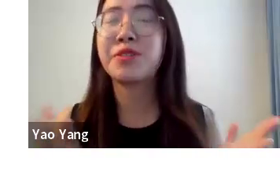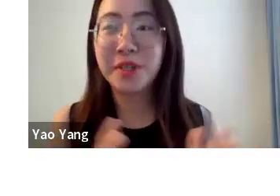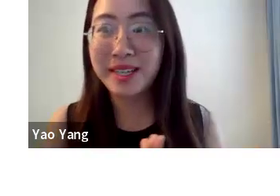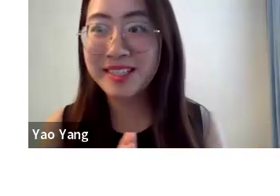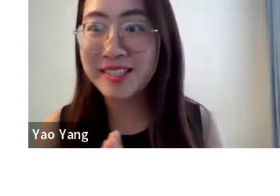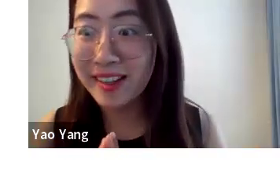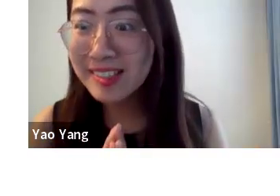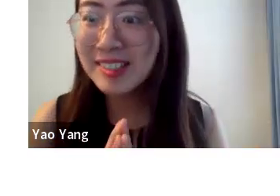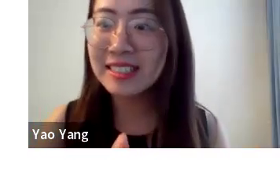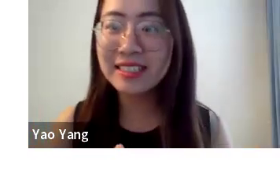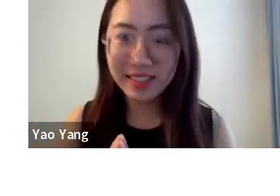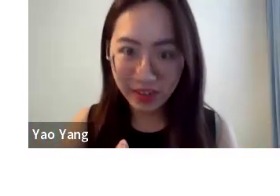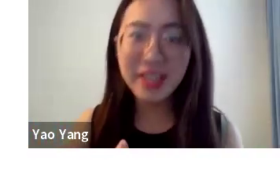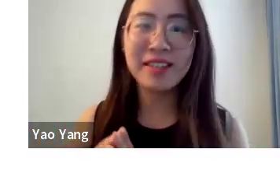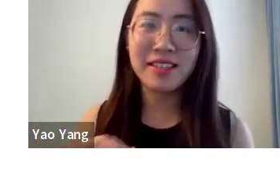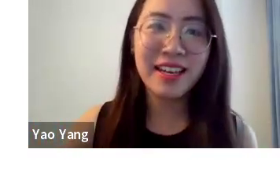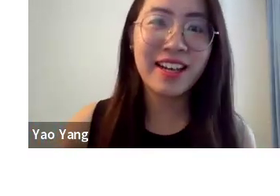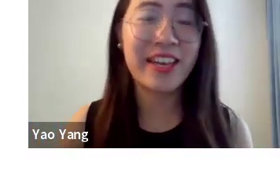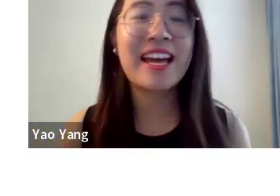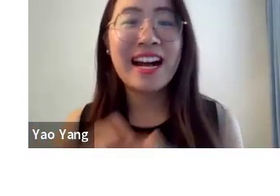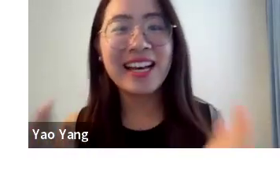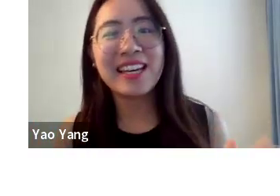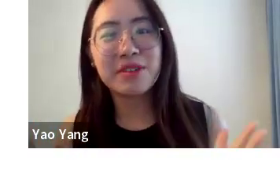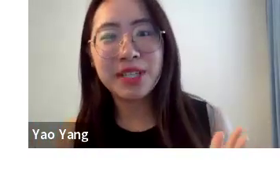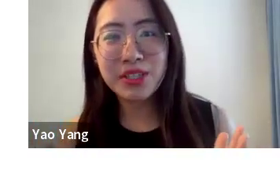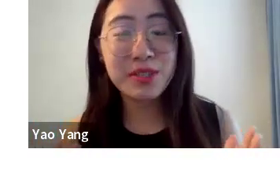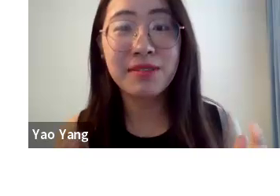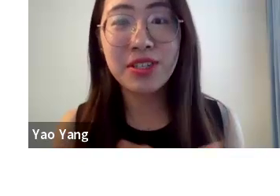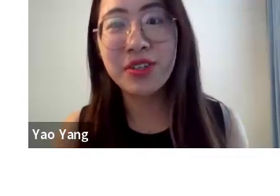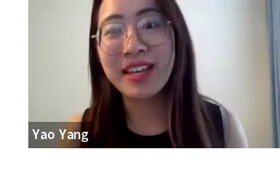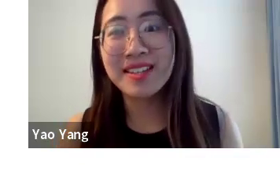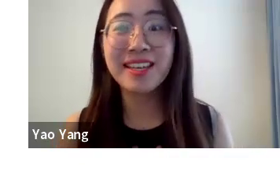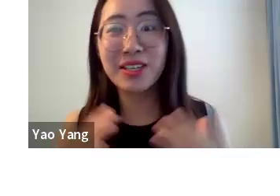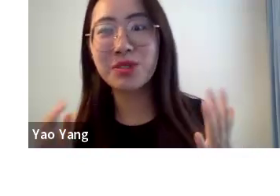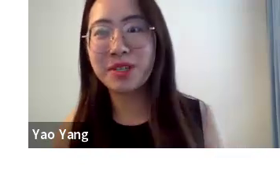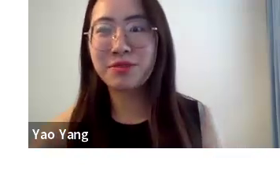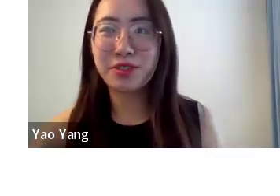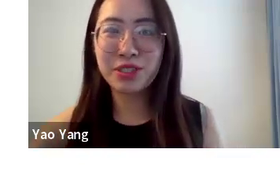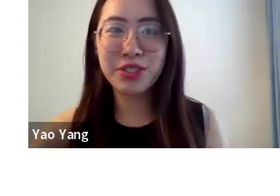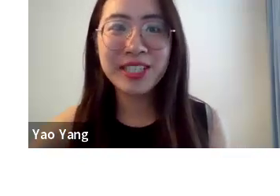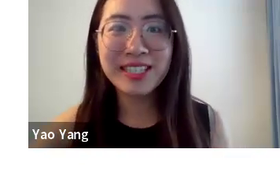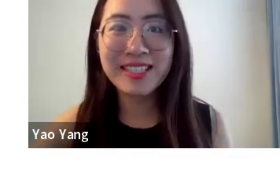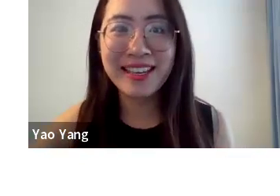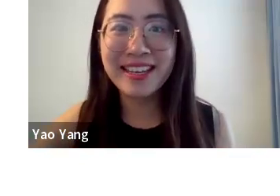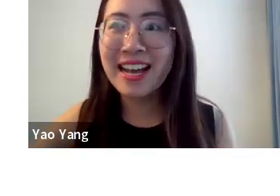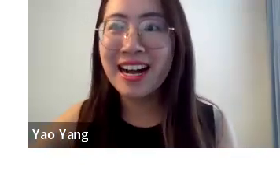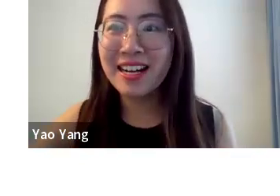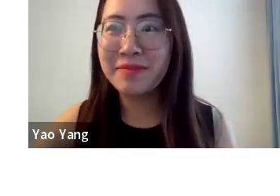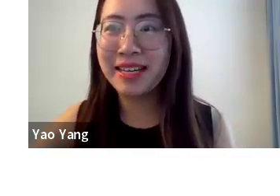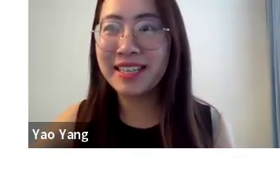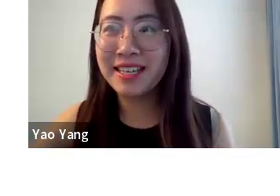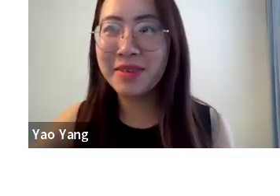Are you able to see my slides? Okay. Hi, everyone. Good afternoon, and thank you so much for joining